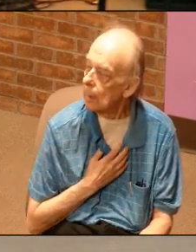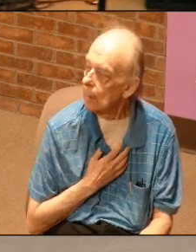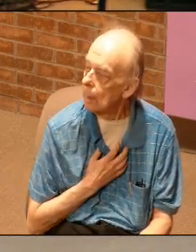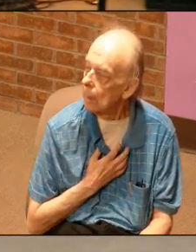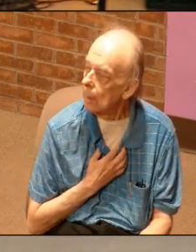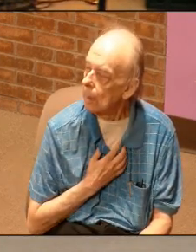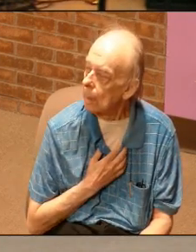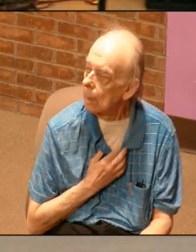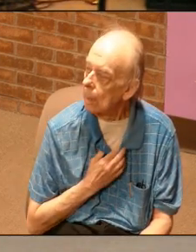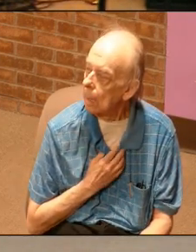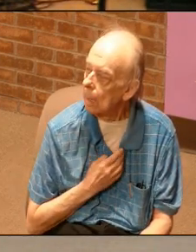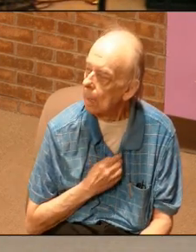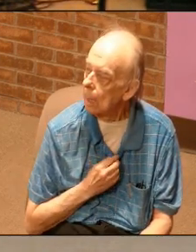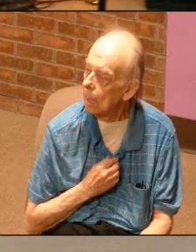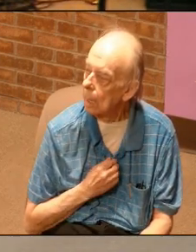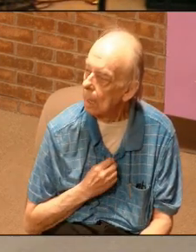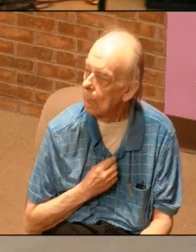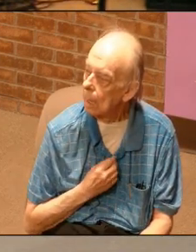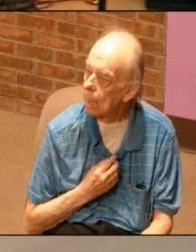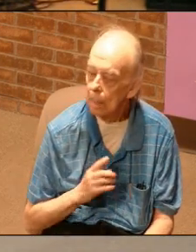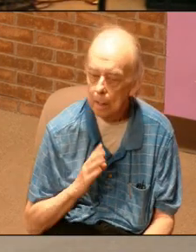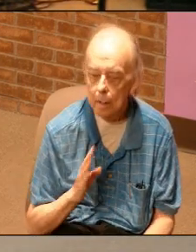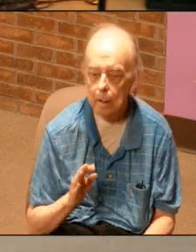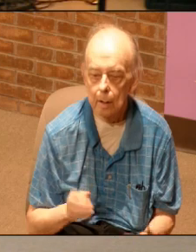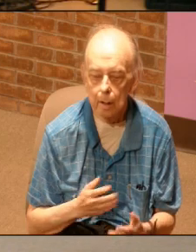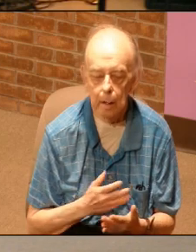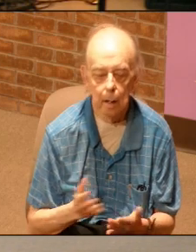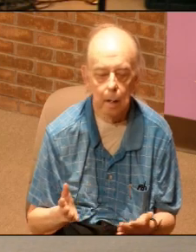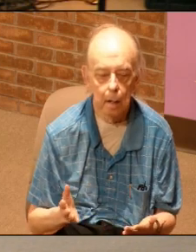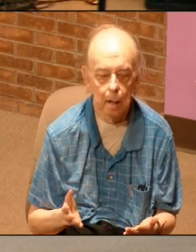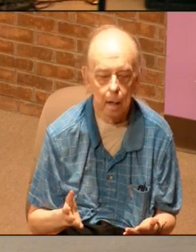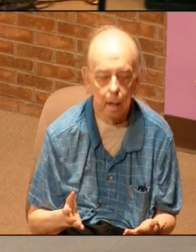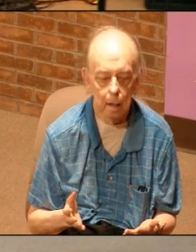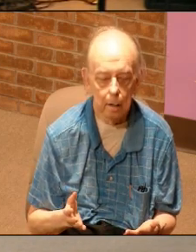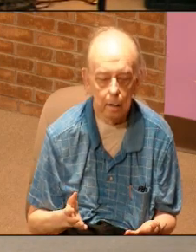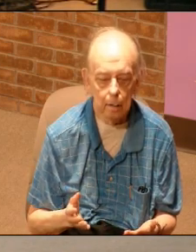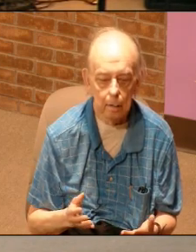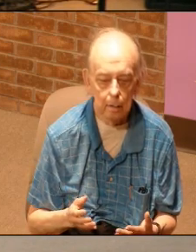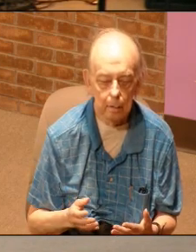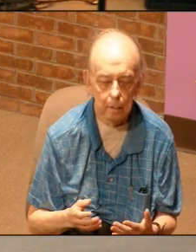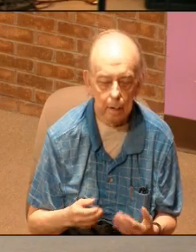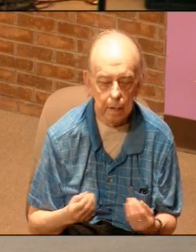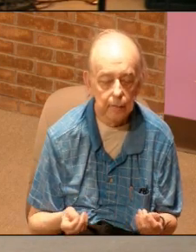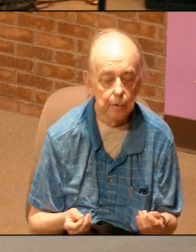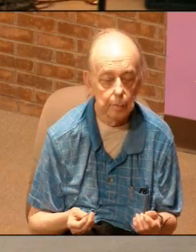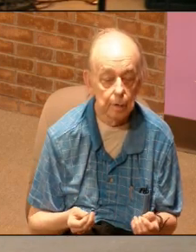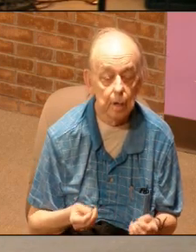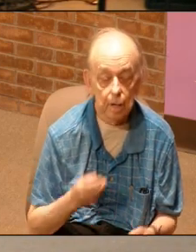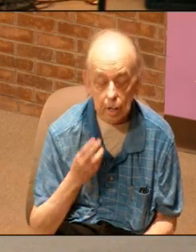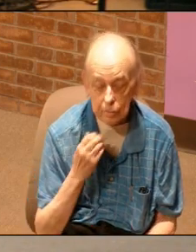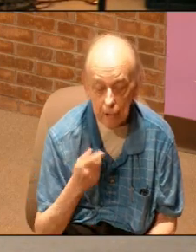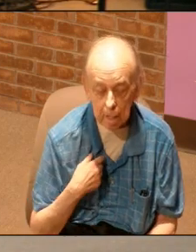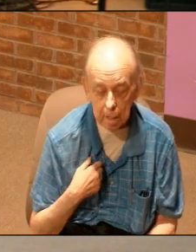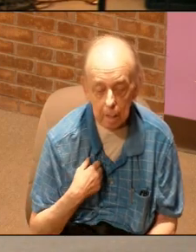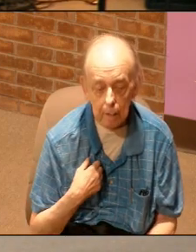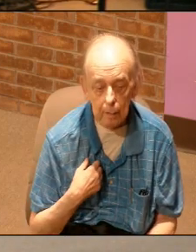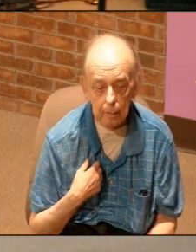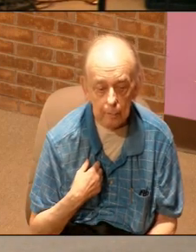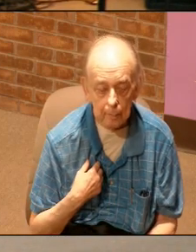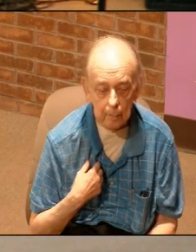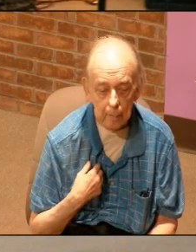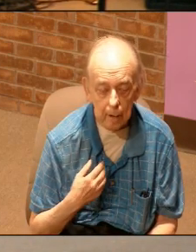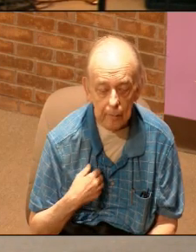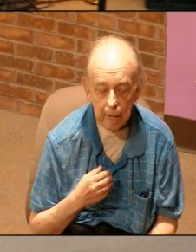For when we were talking about giving something up for fasting, I gave up chocolate, okay? I've had